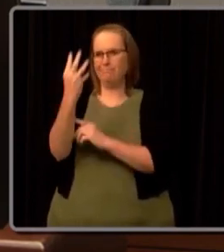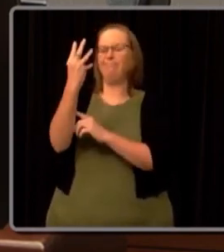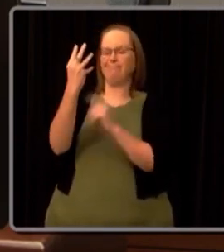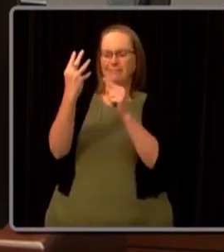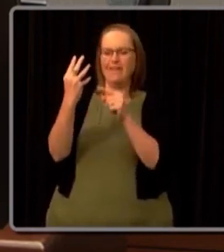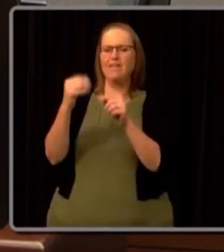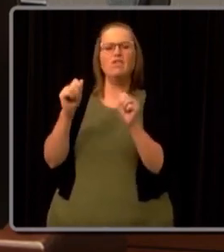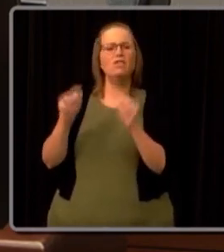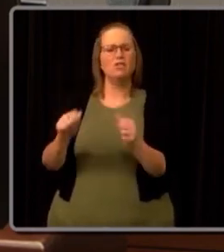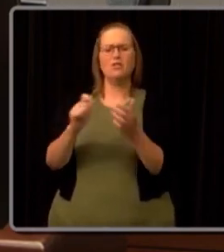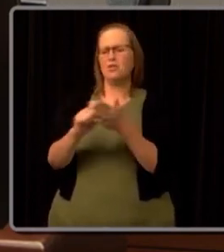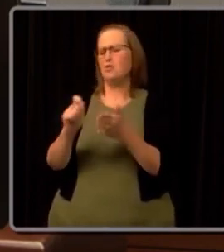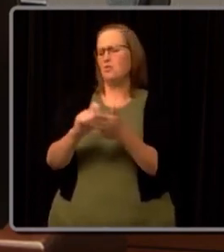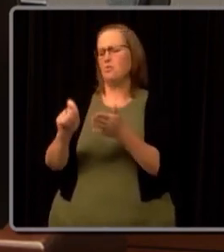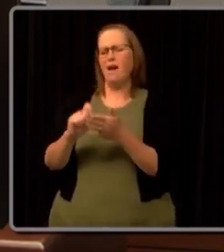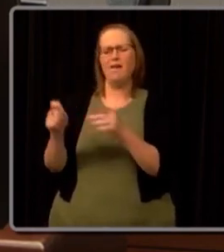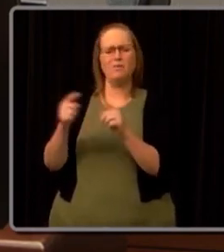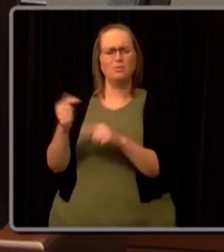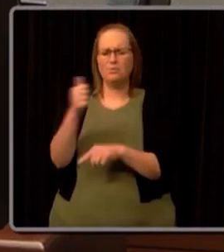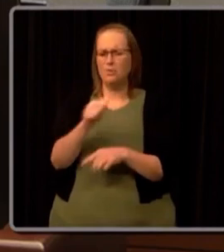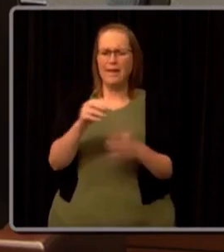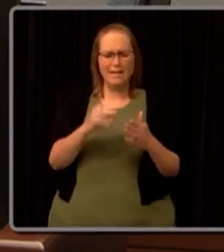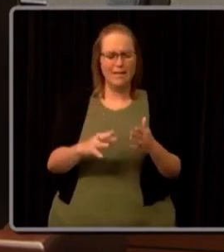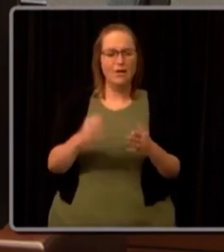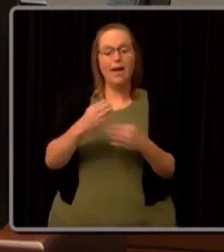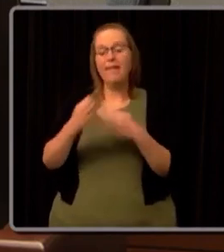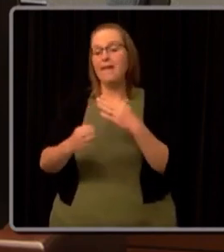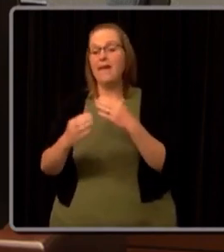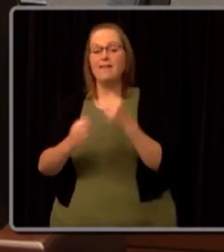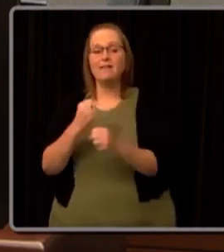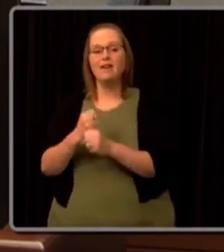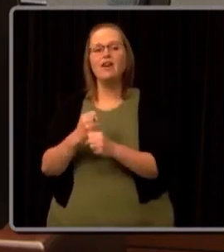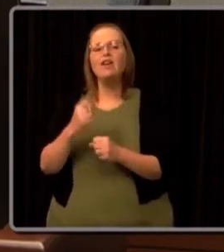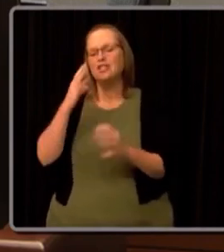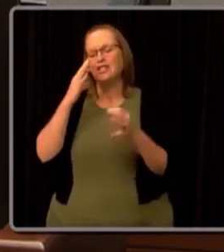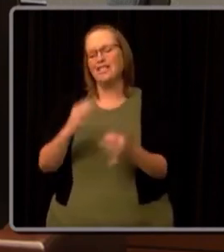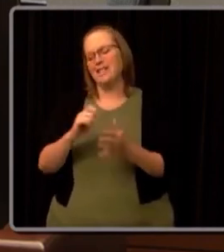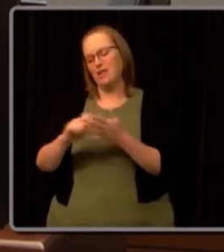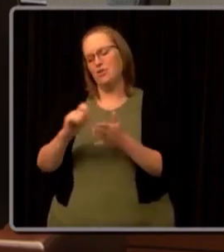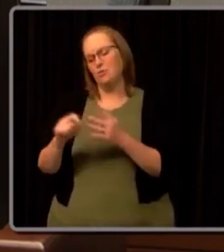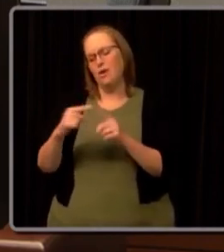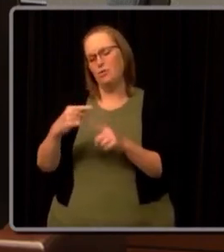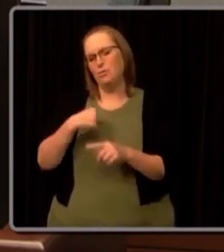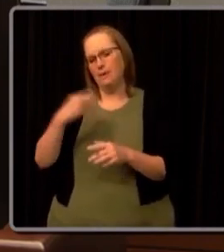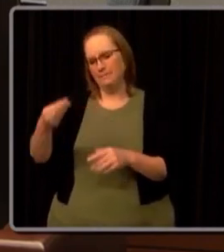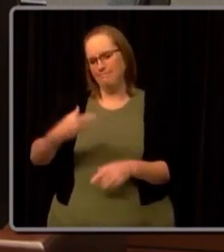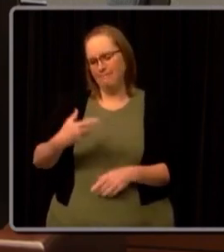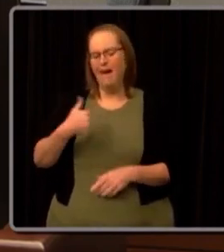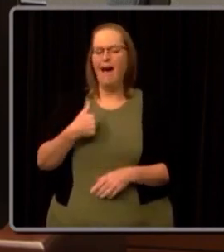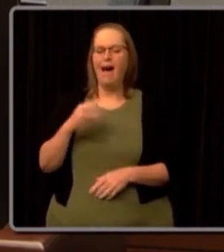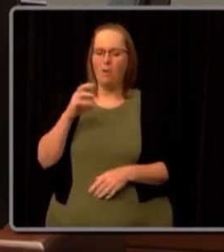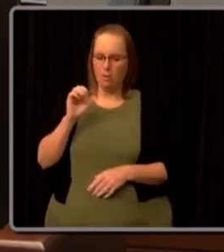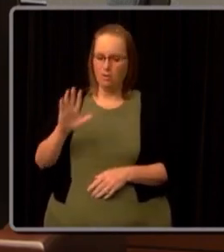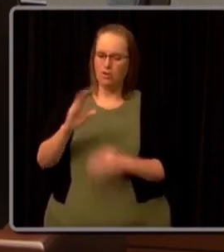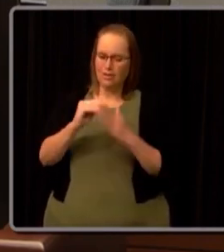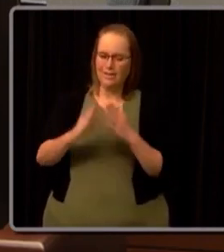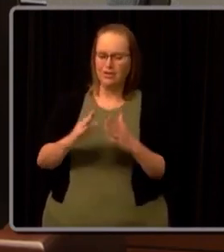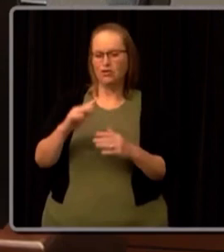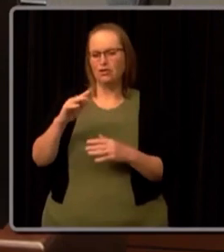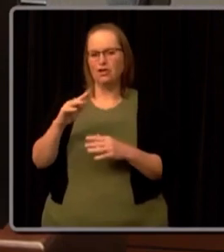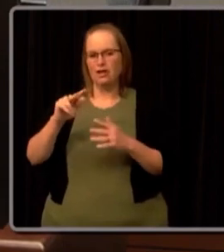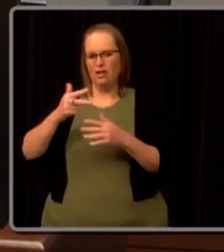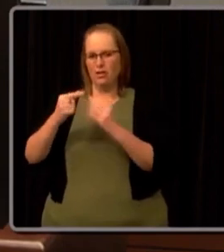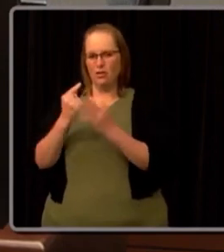could write to any teacher, and at the end of the year chose to write her letter to me, and I was her teacher in 3rd grade, so it had been a few years since she had been there,